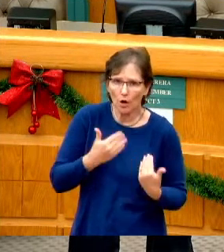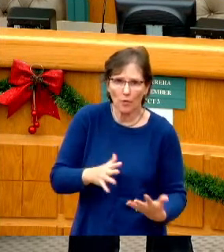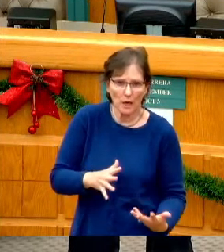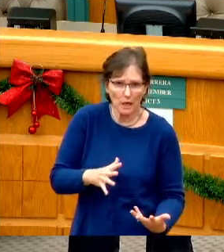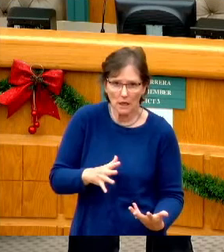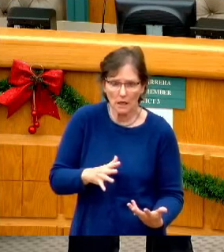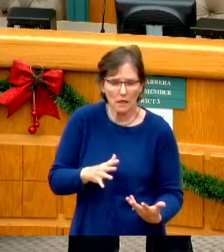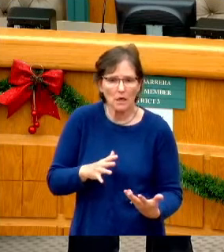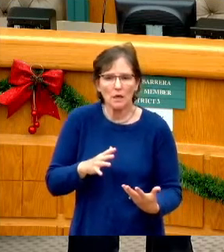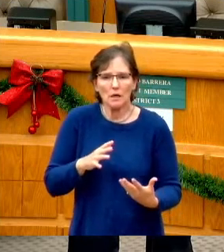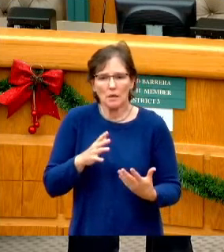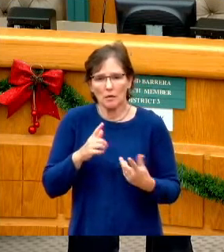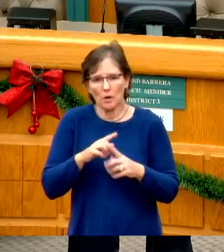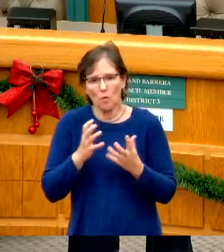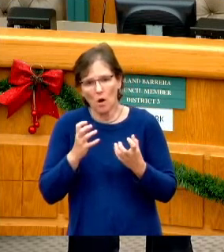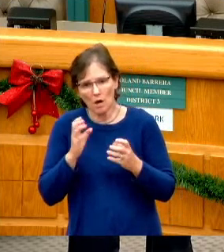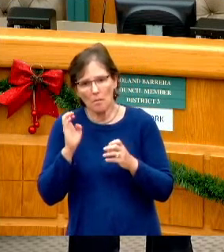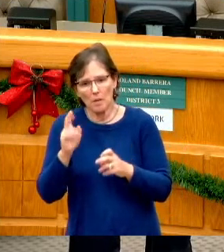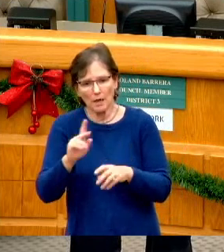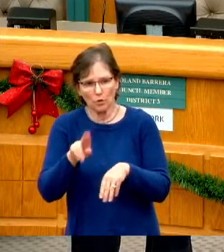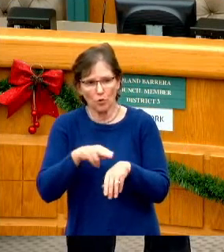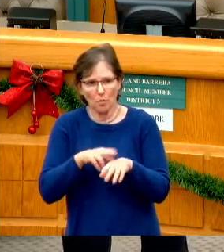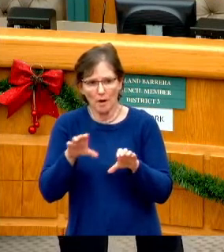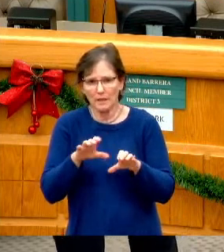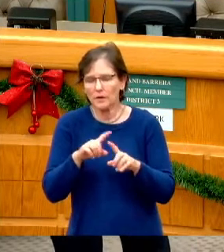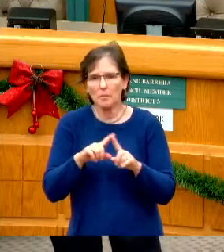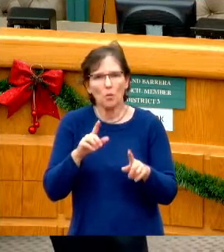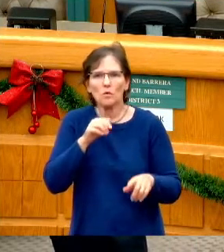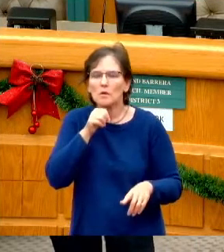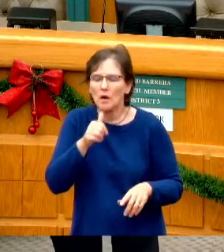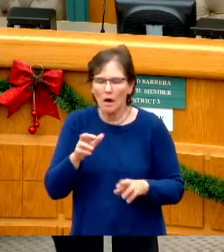yet. Thank you. You're welcome.